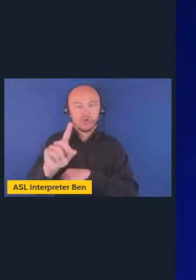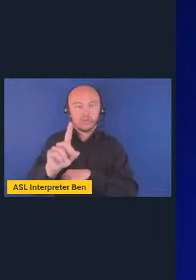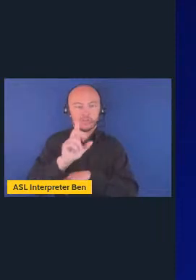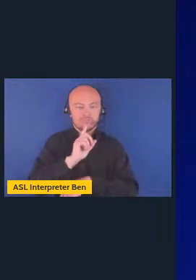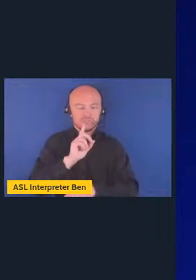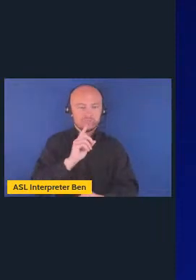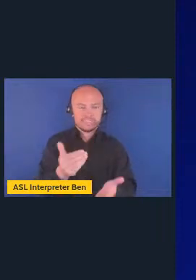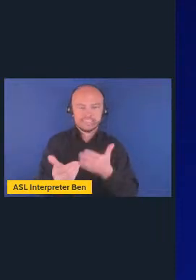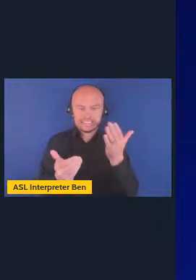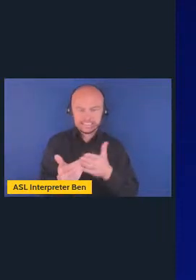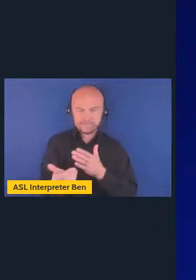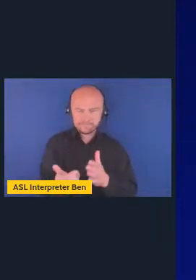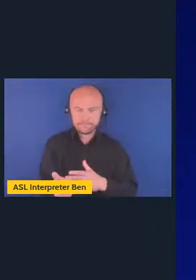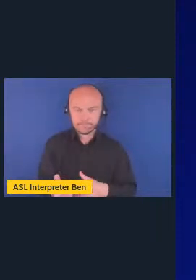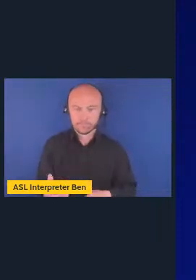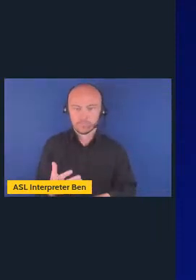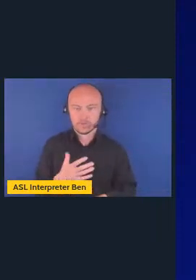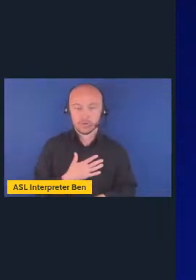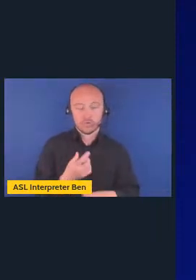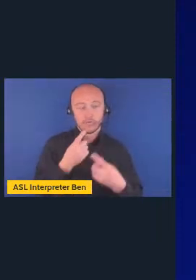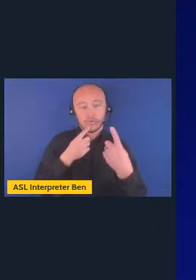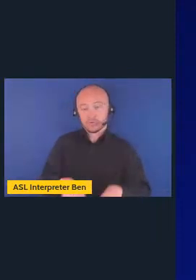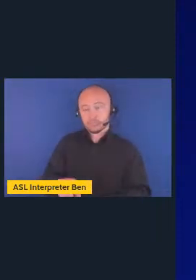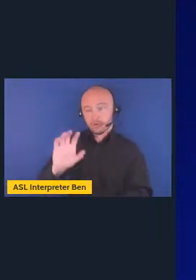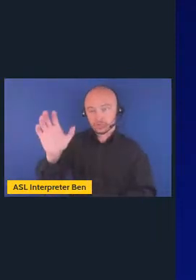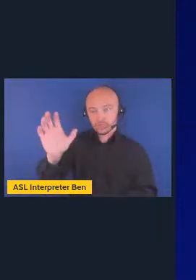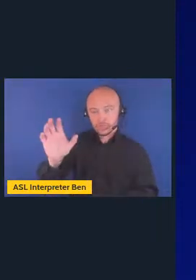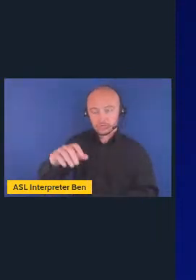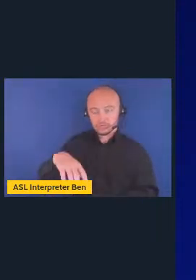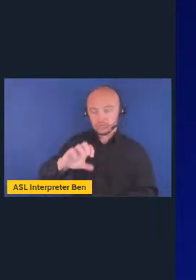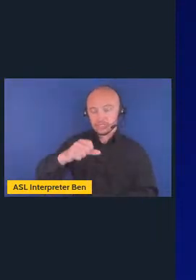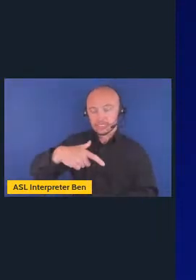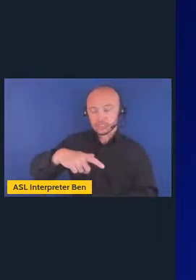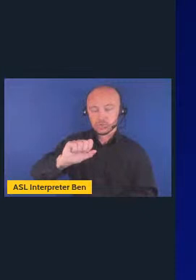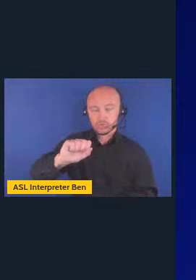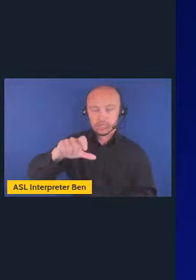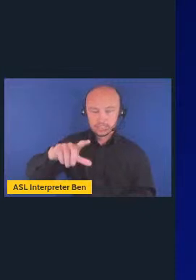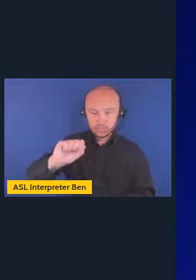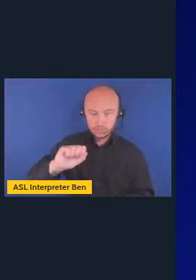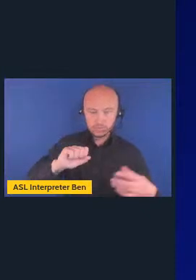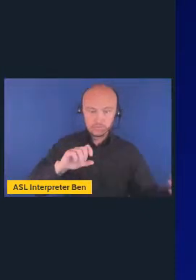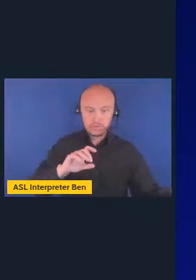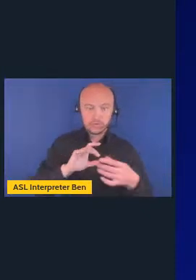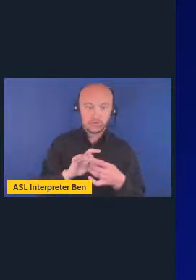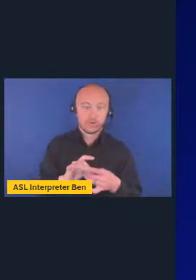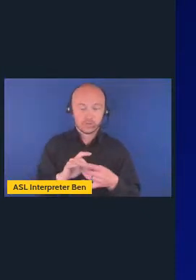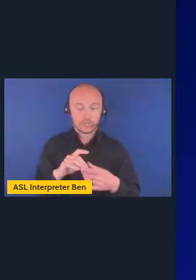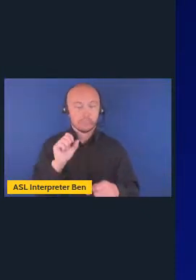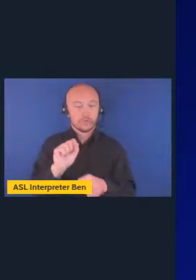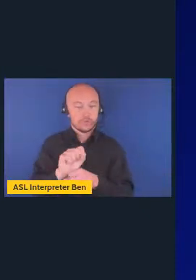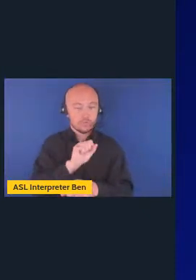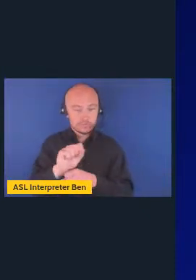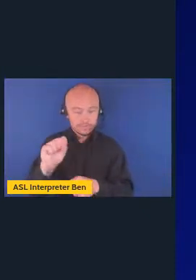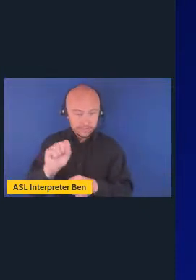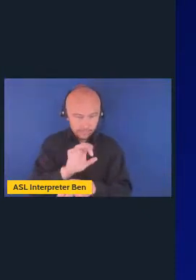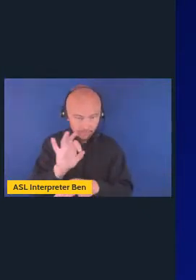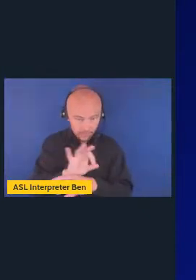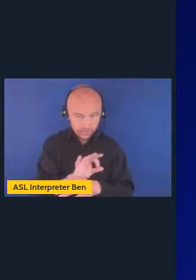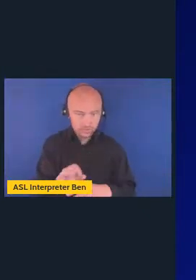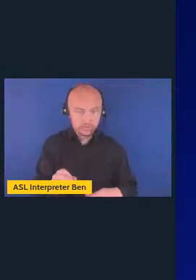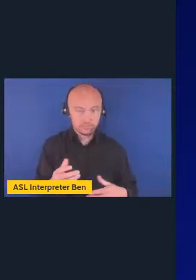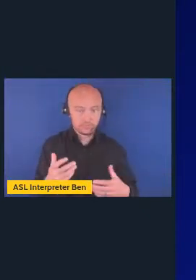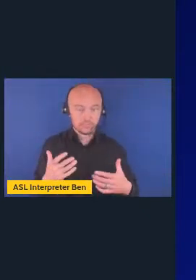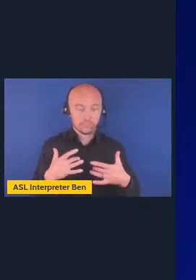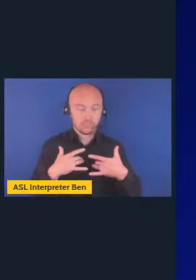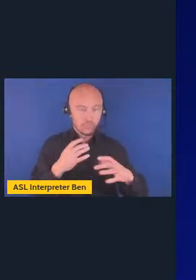implement. First, you have the response channel. In this case, the SQS queue is hooked up to a step function workflow, again using an event bridge